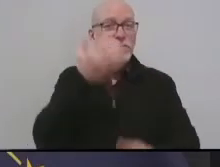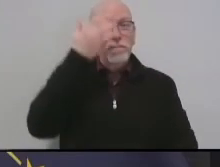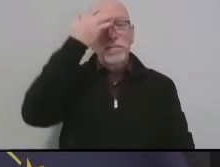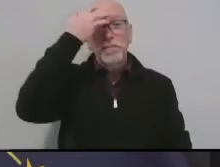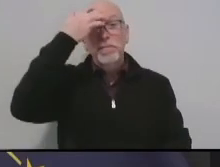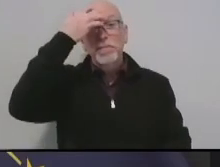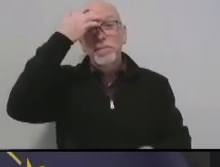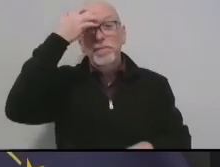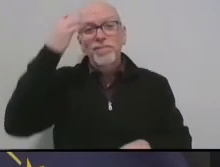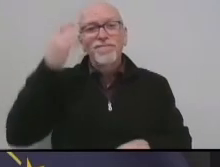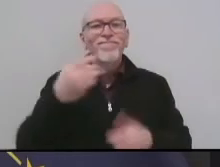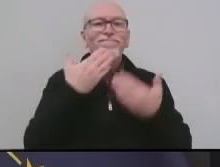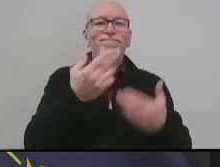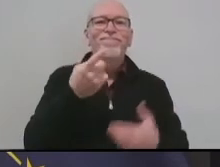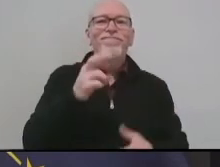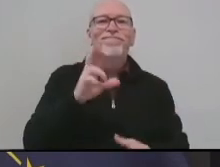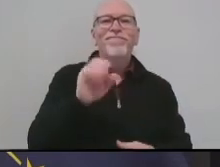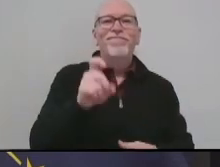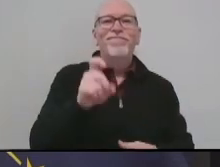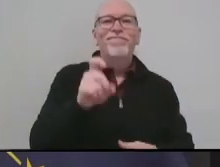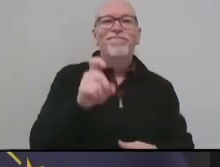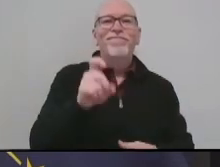Thank you, Dr. Box. Nearly